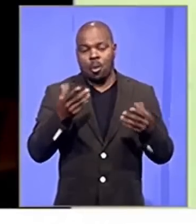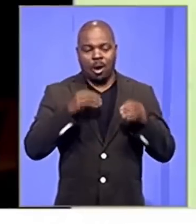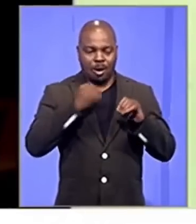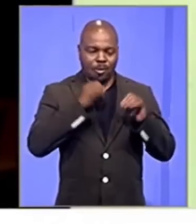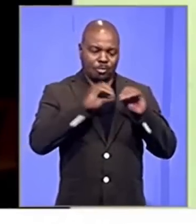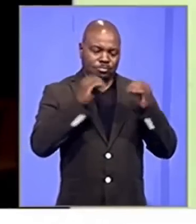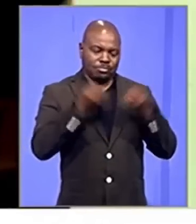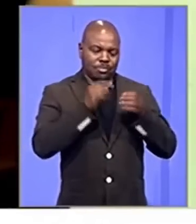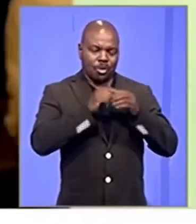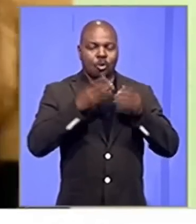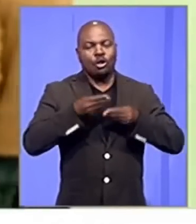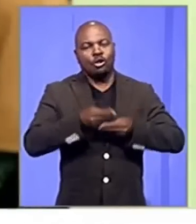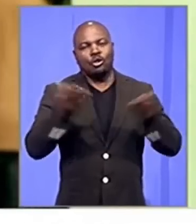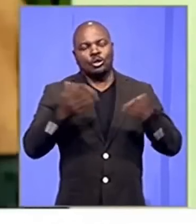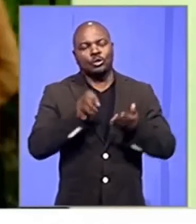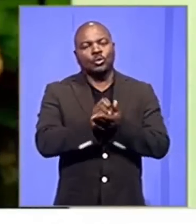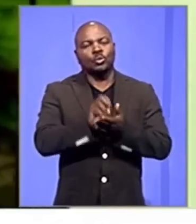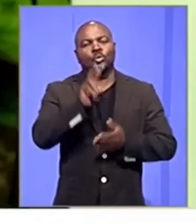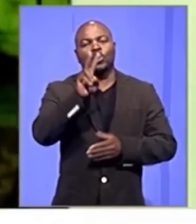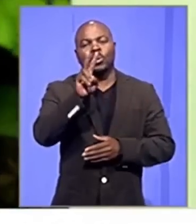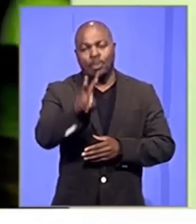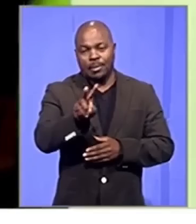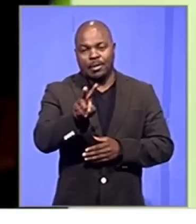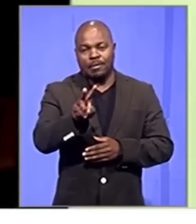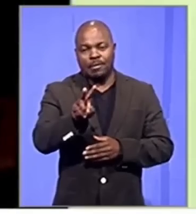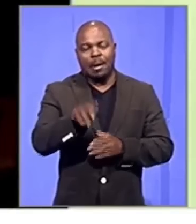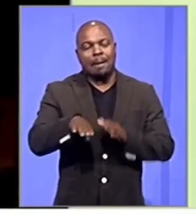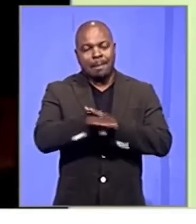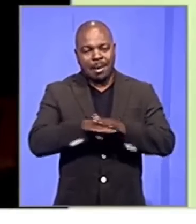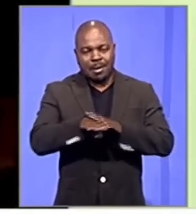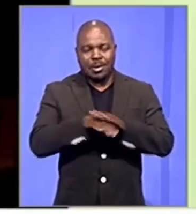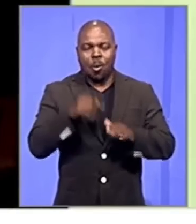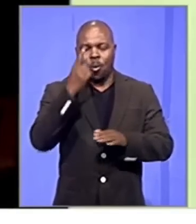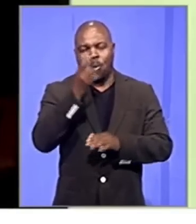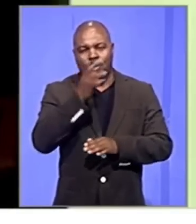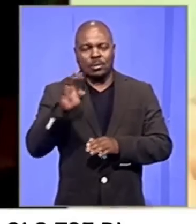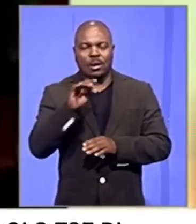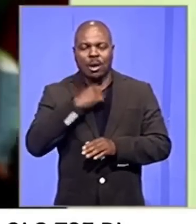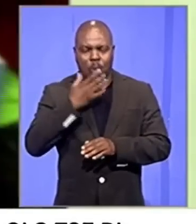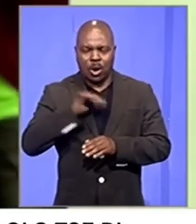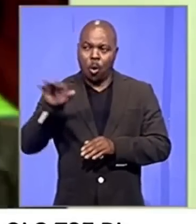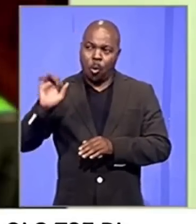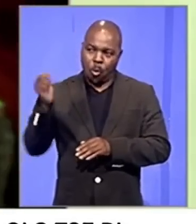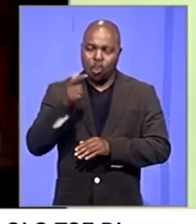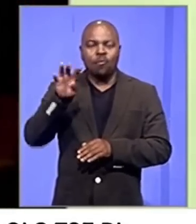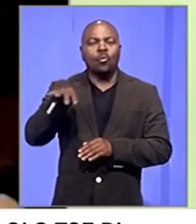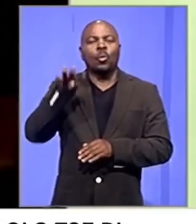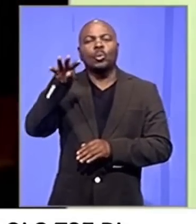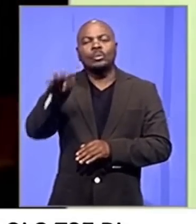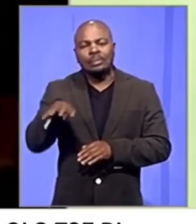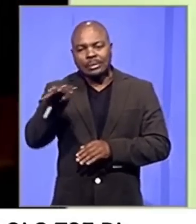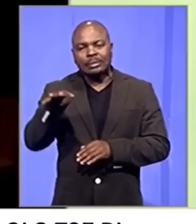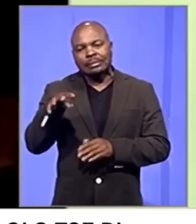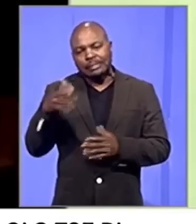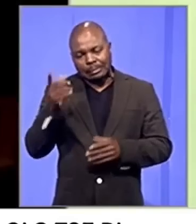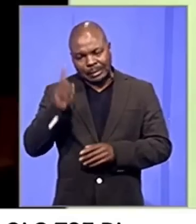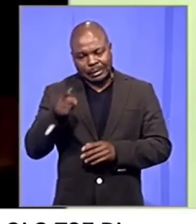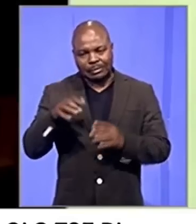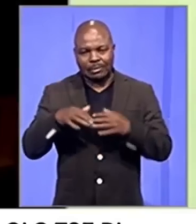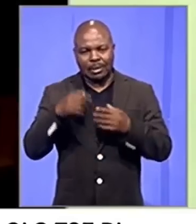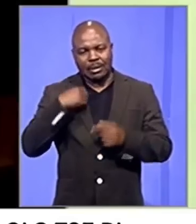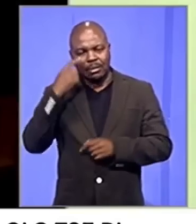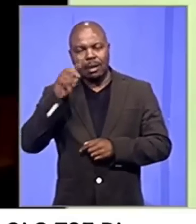party to launch 12 branches in one sitting. It would have been lovely to launch all 14, but because we've got a constitution, so they discover